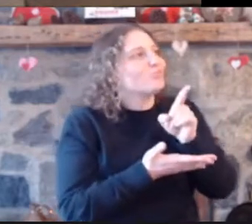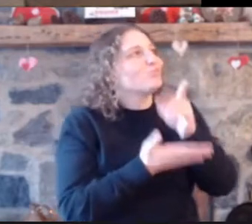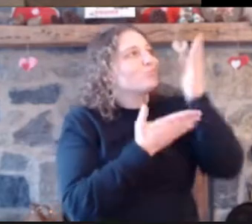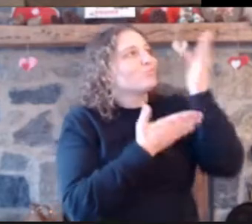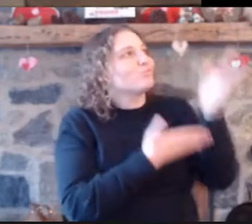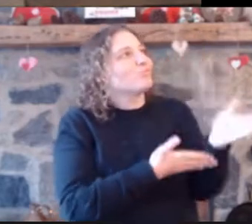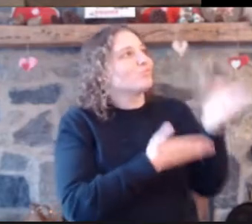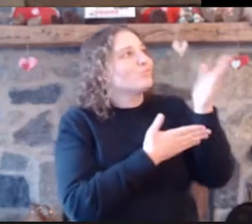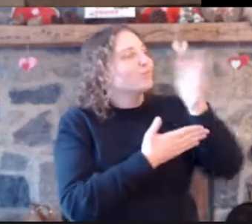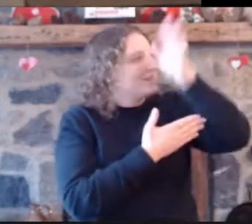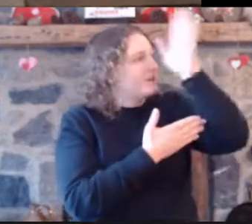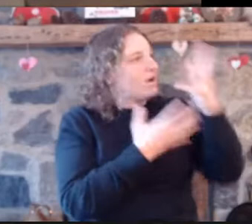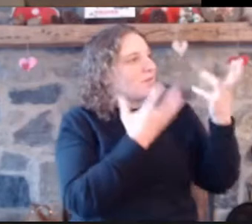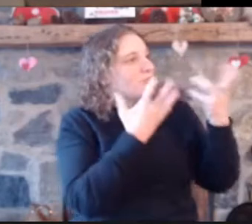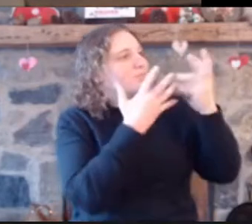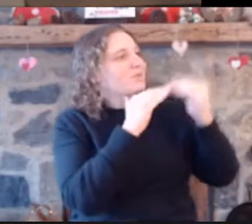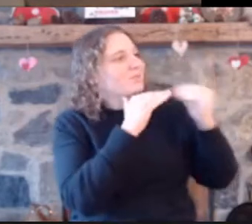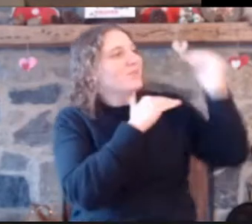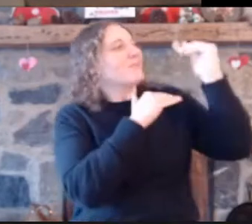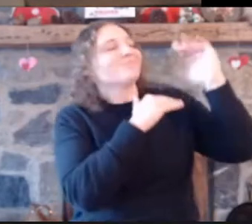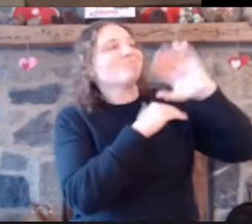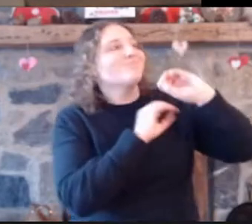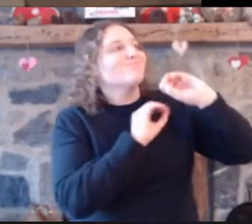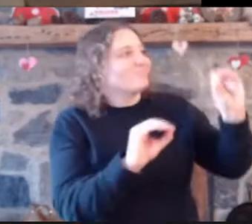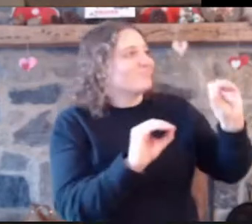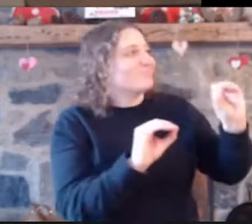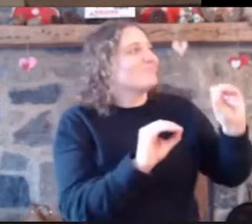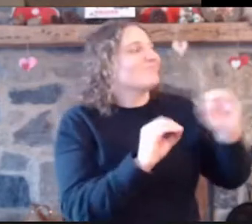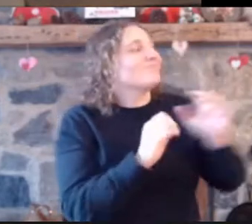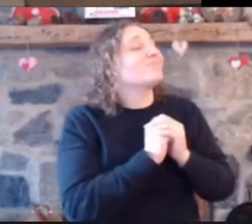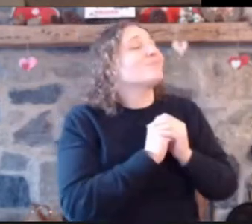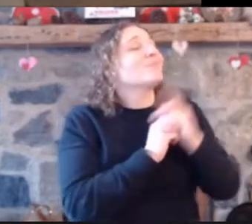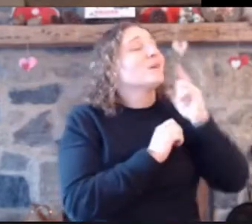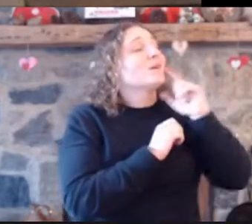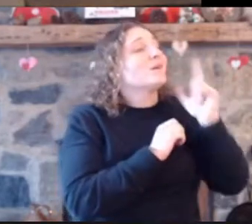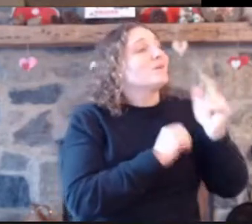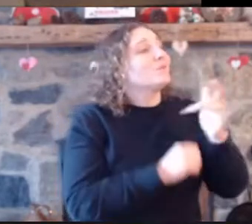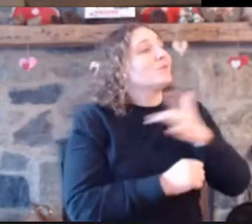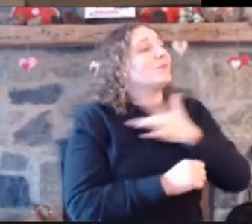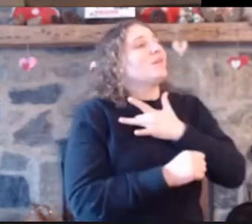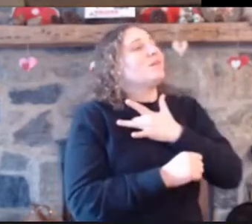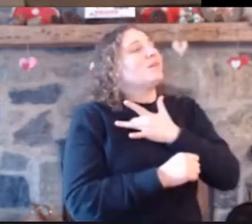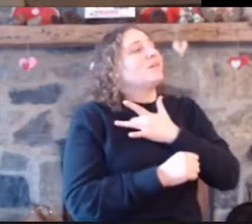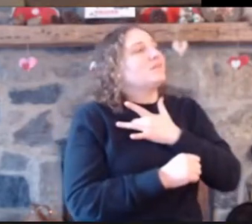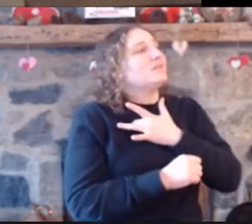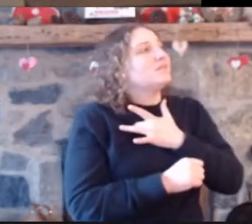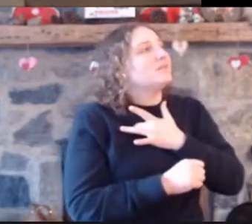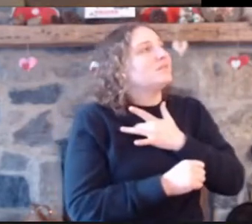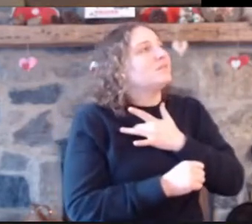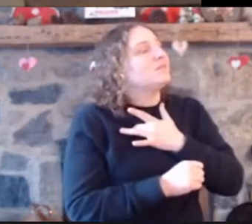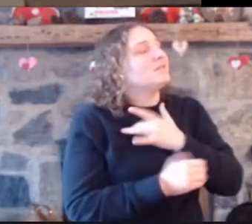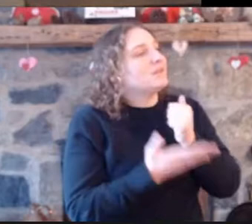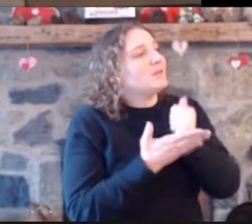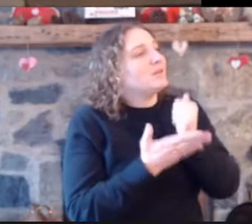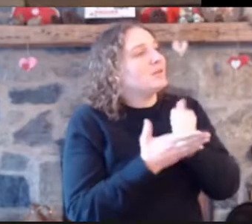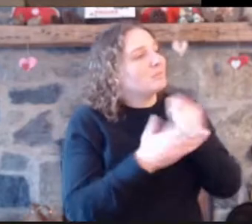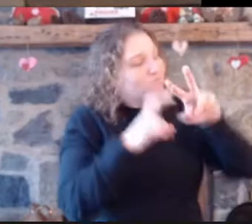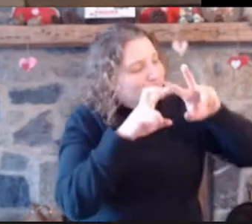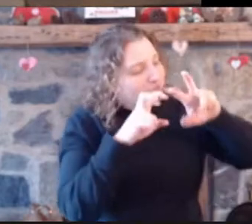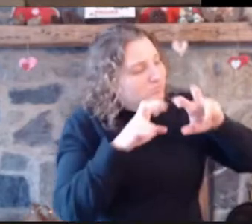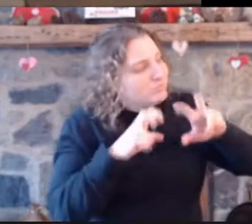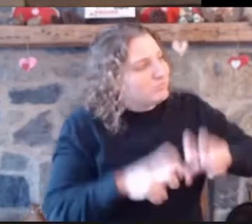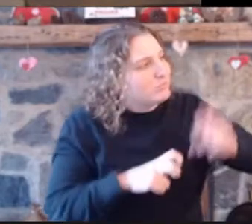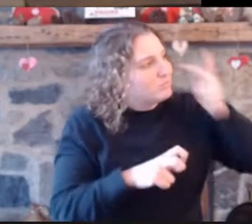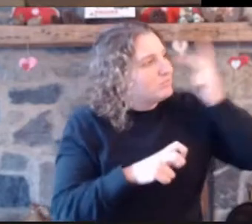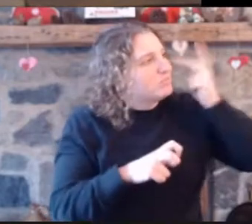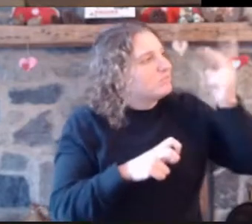he is God, there is no other. Lord, please touch those hearts. Help them to take the time, dig into these